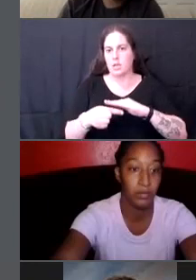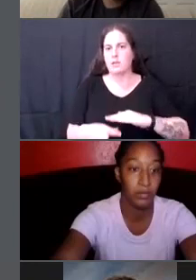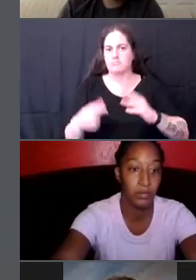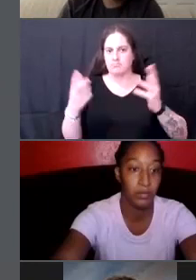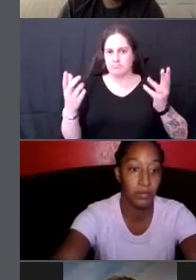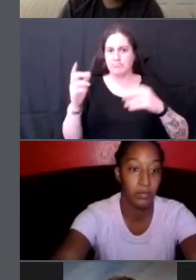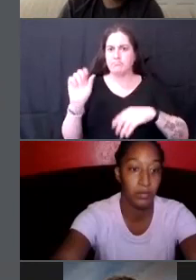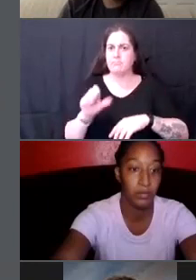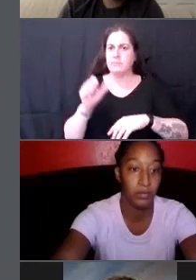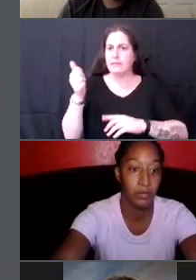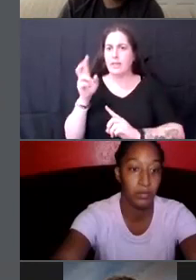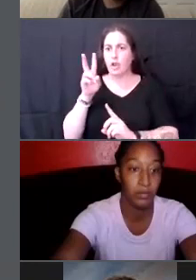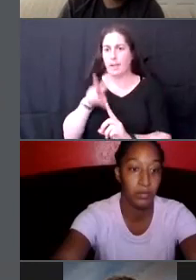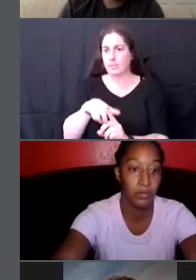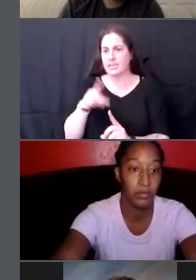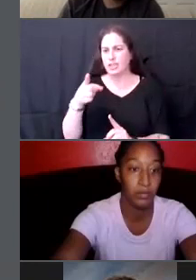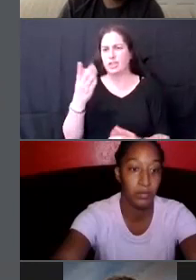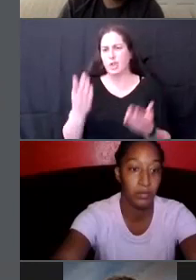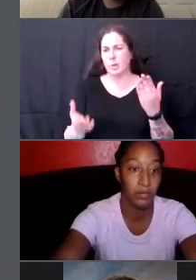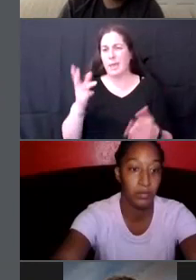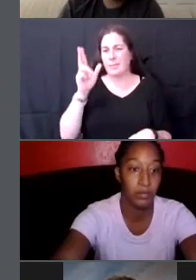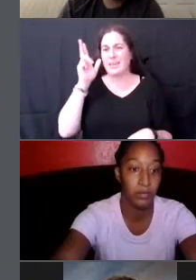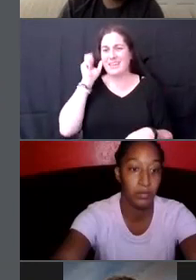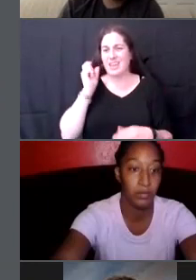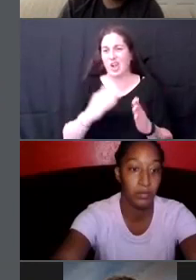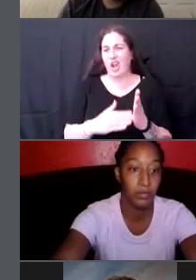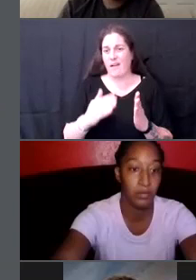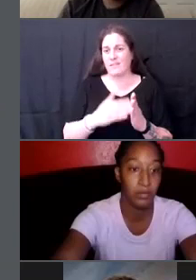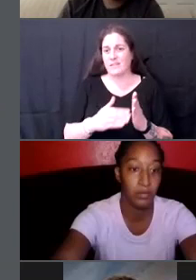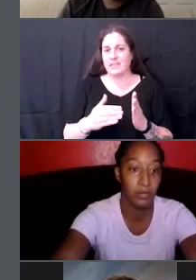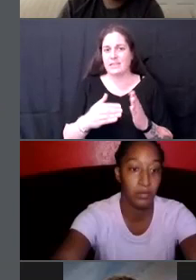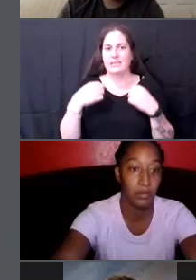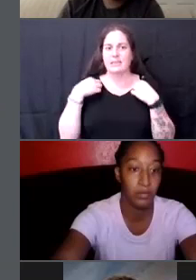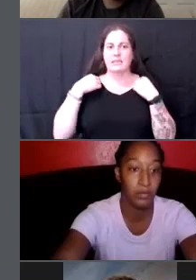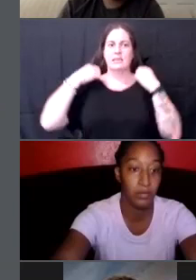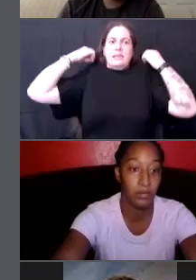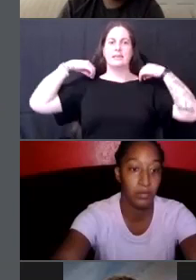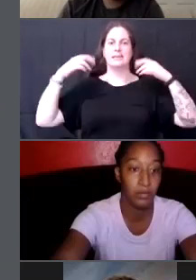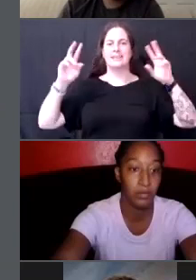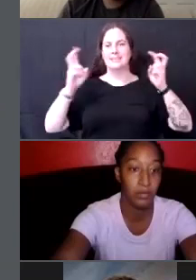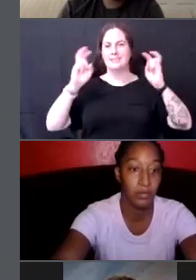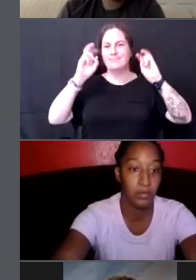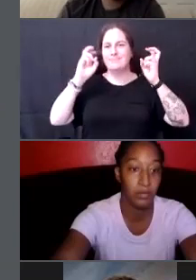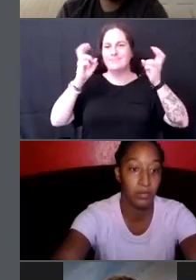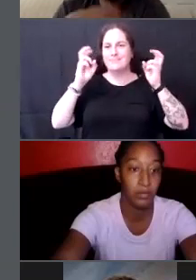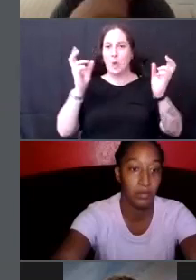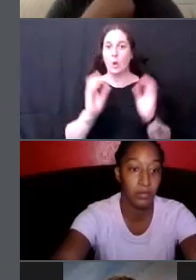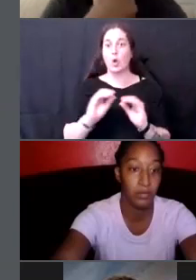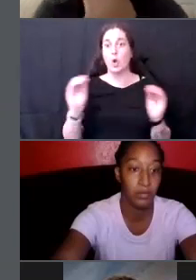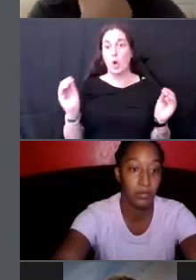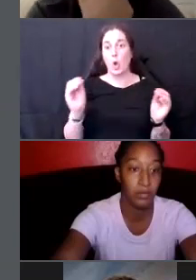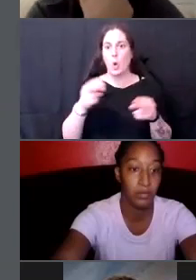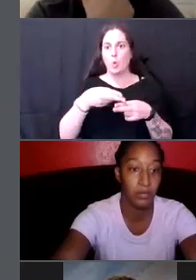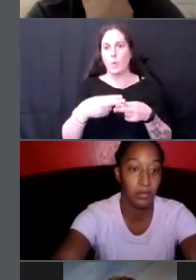Another application that you hear folks say sometimes is this idea of weightlessness.